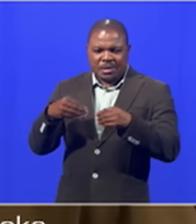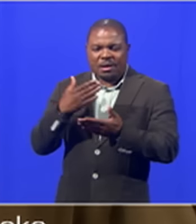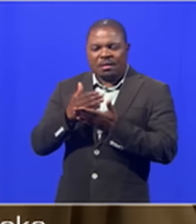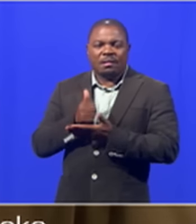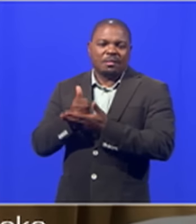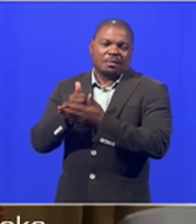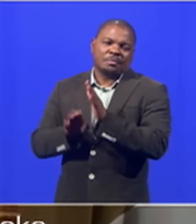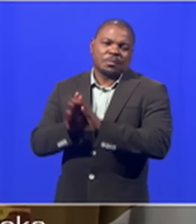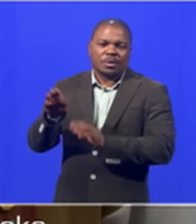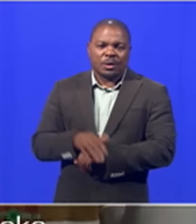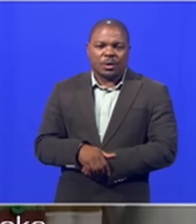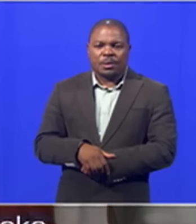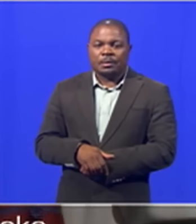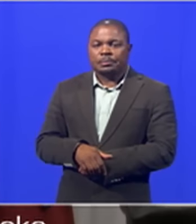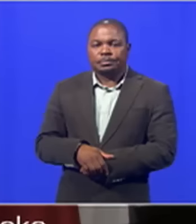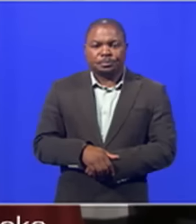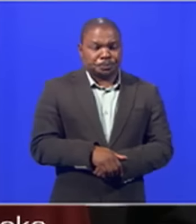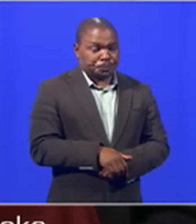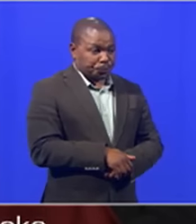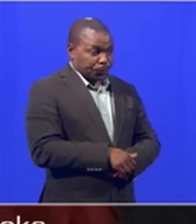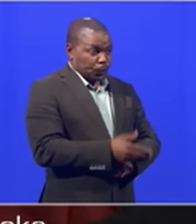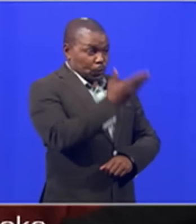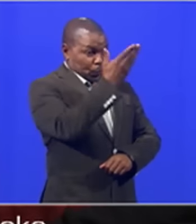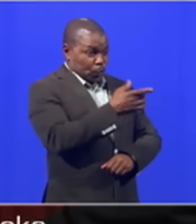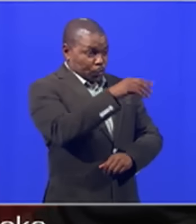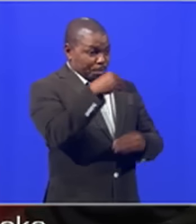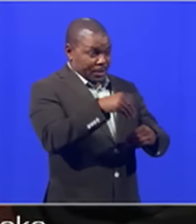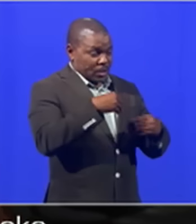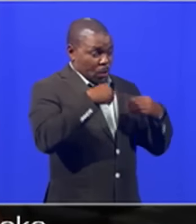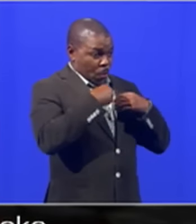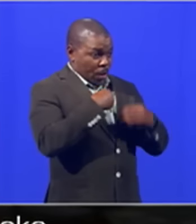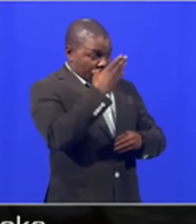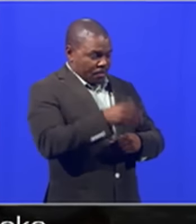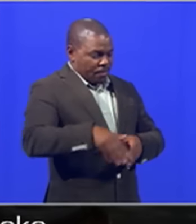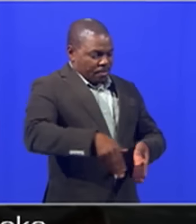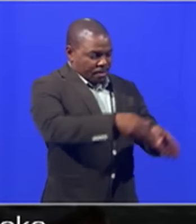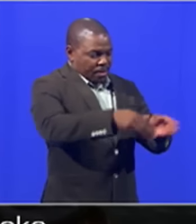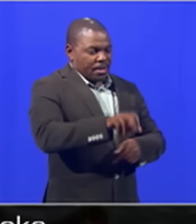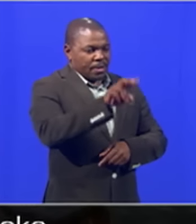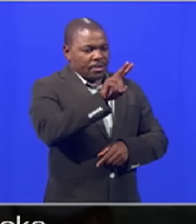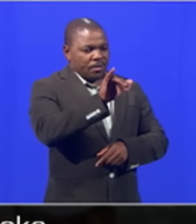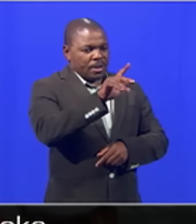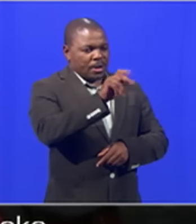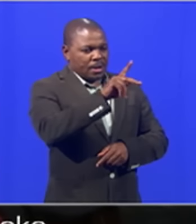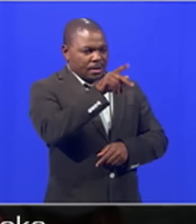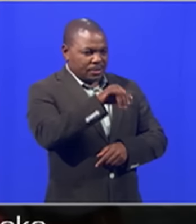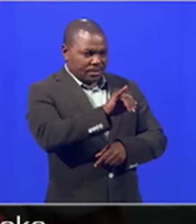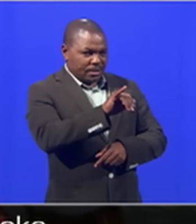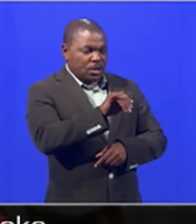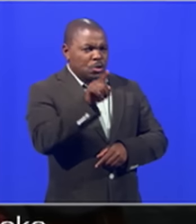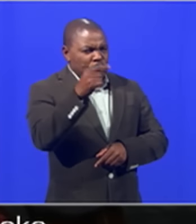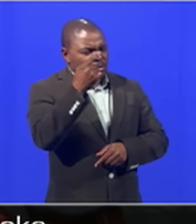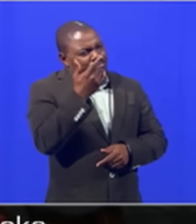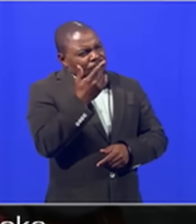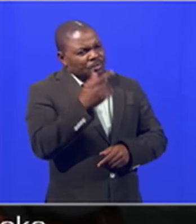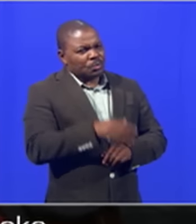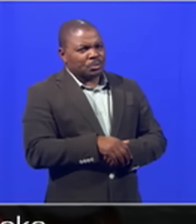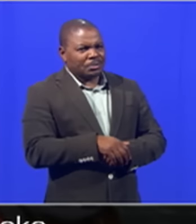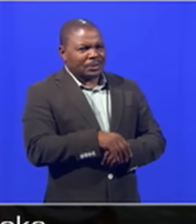pushing. Jaanong jaaka o le mogwebi mo Vilakazi re bone gore o itirela